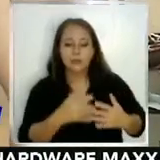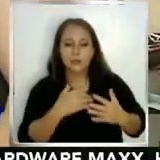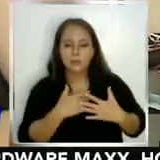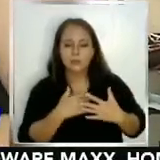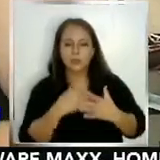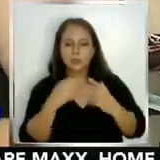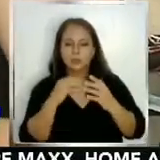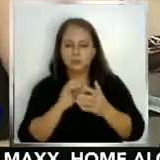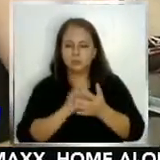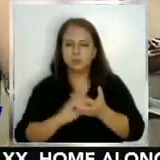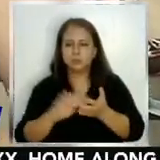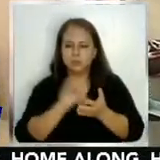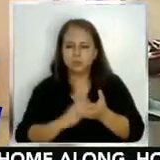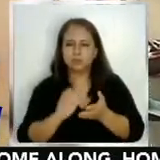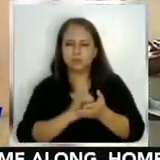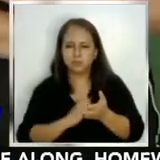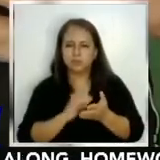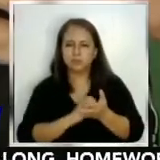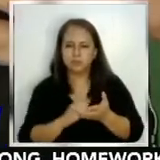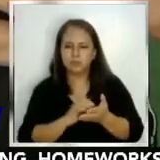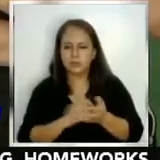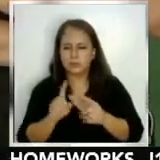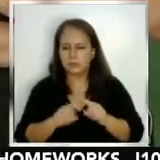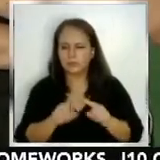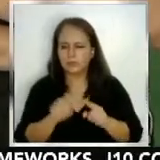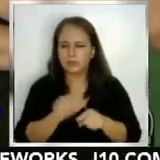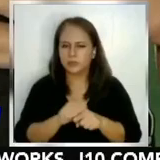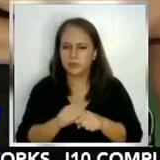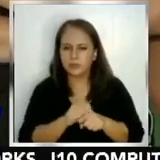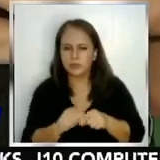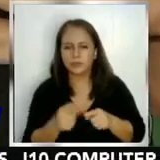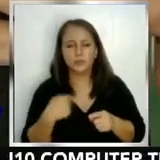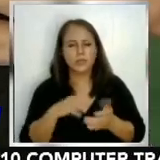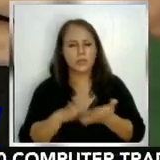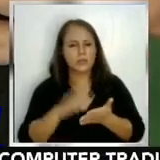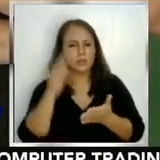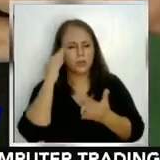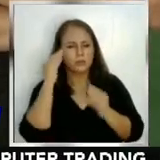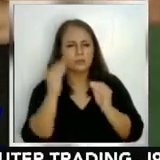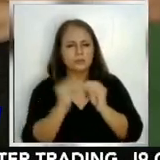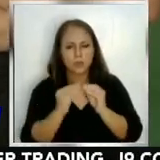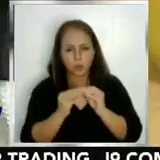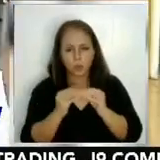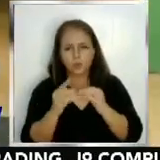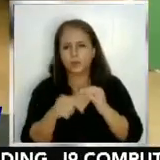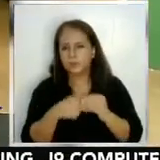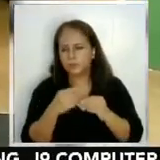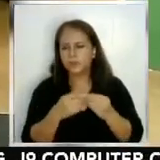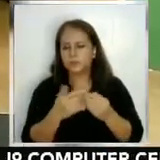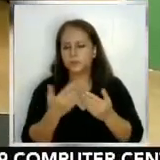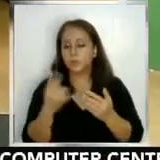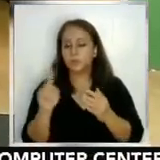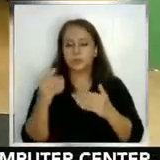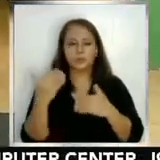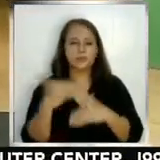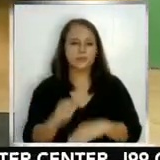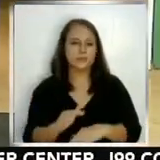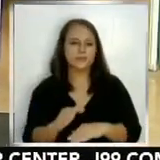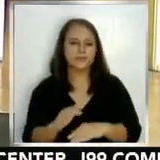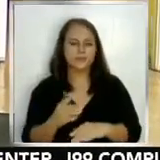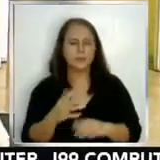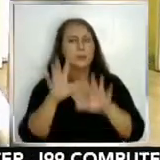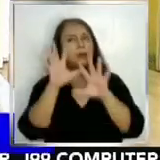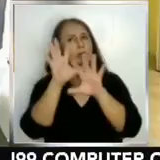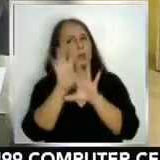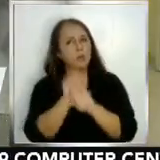intensity interval training, stuff. We also learned more about yung limits namin. Hanga naman daw ang kanilang